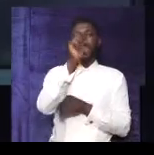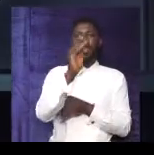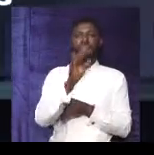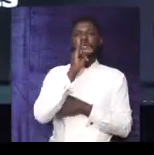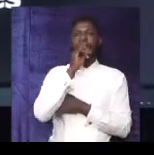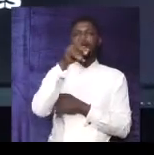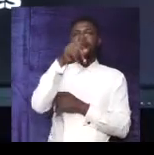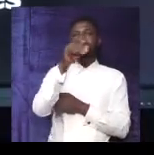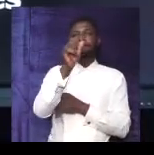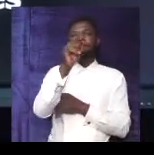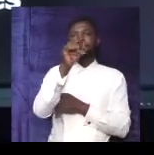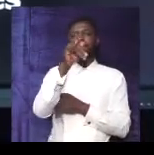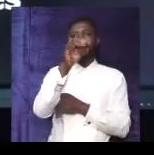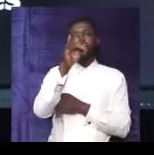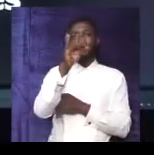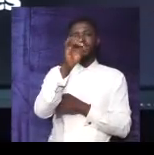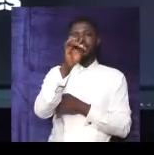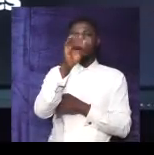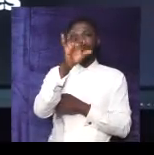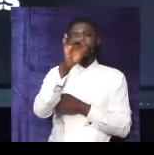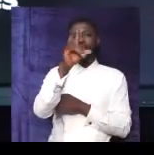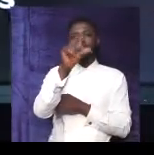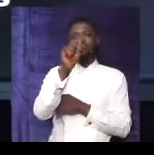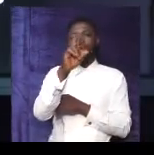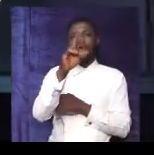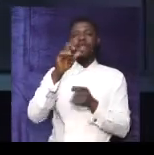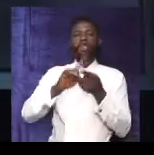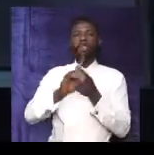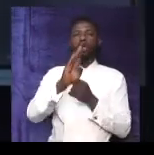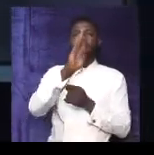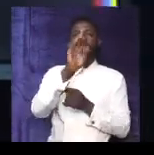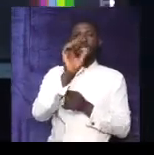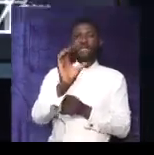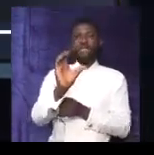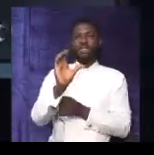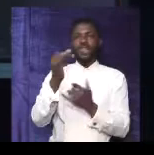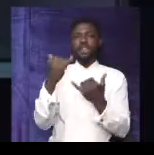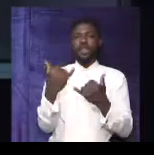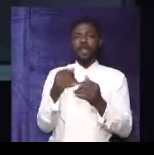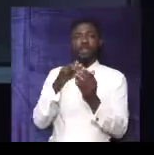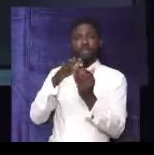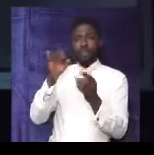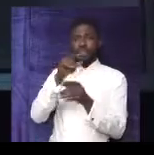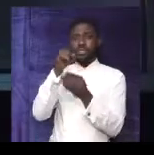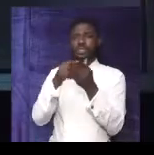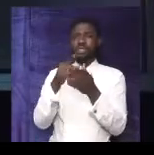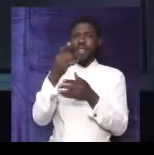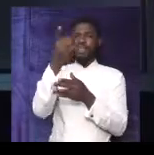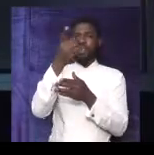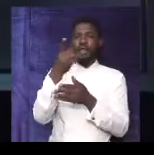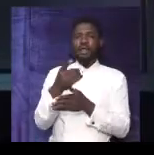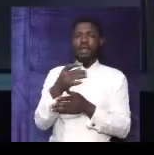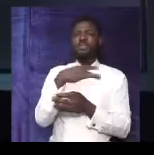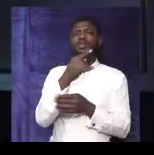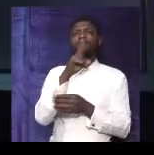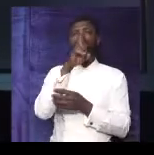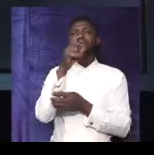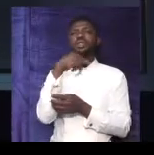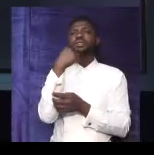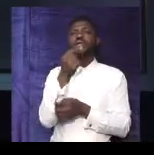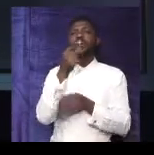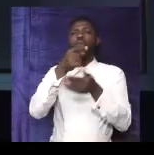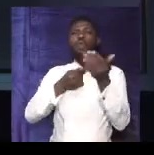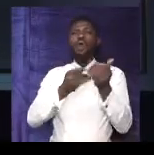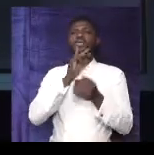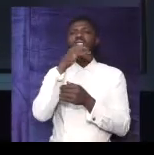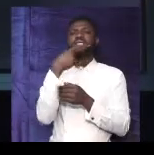is perpendicular to BC. Now, study this diagram. The